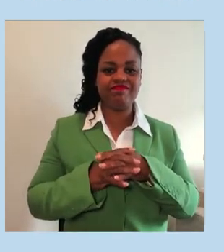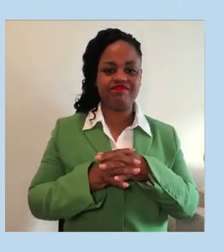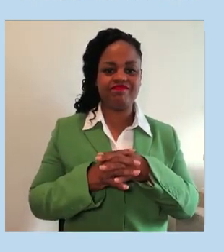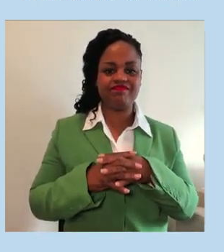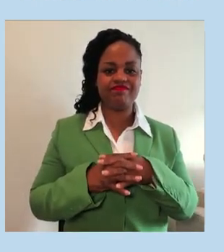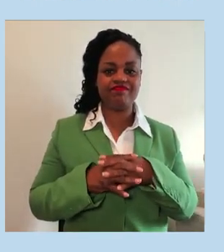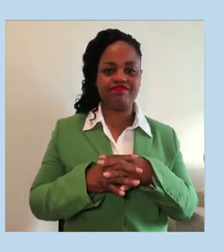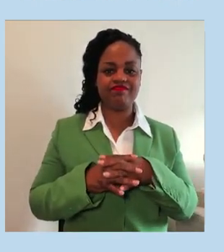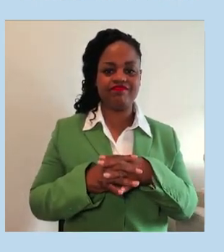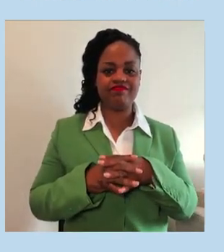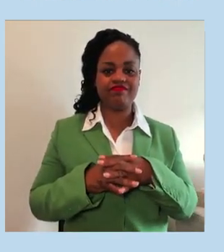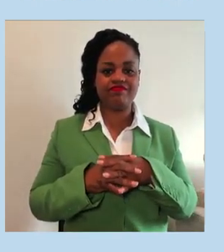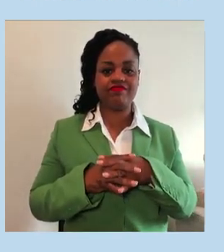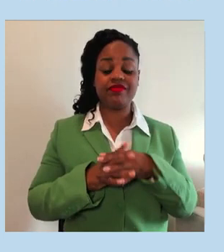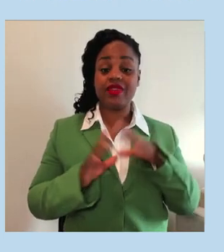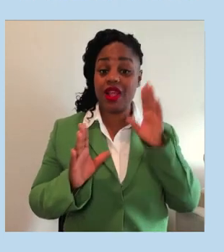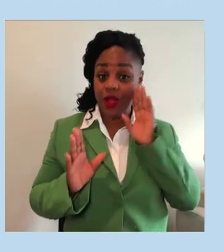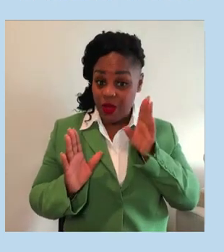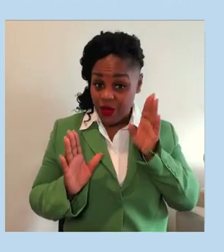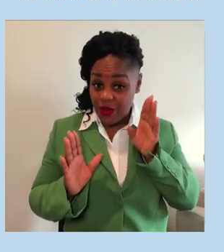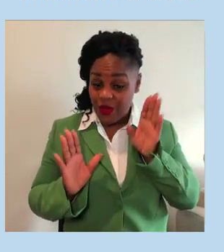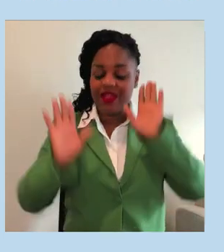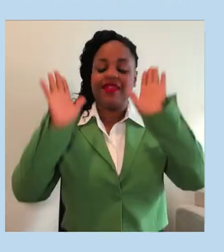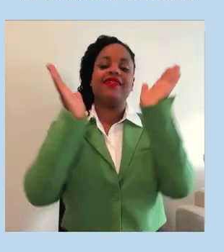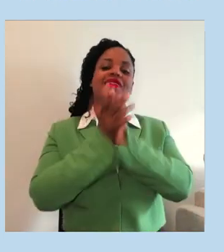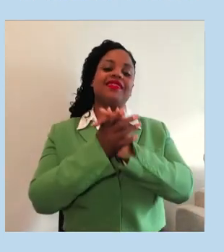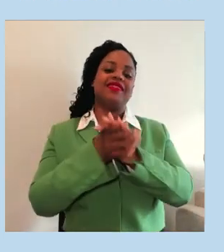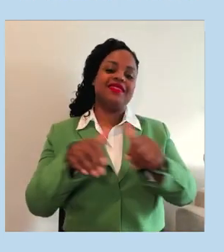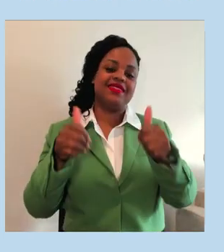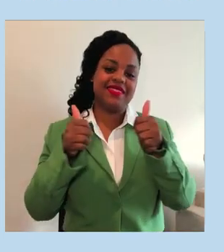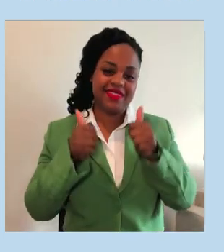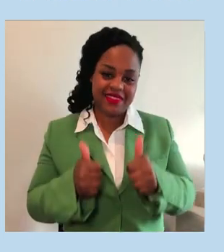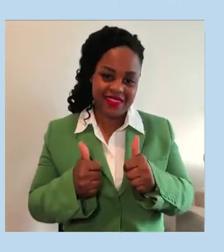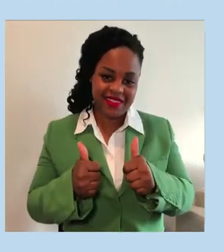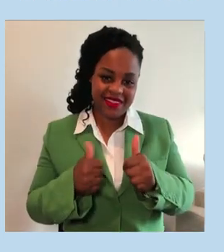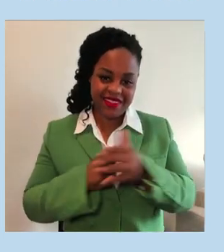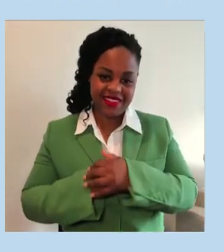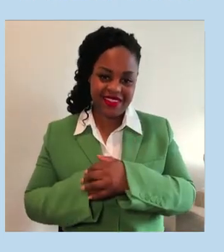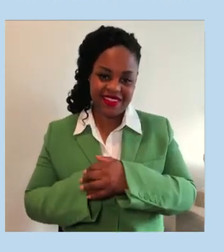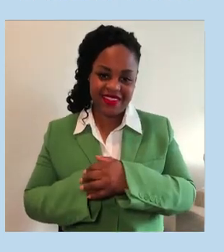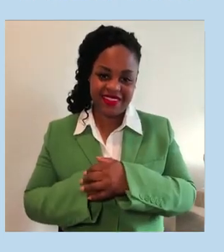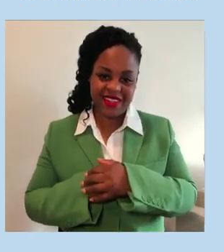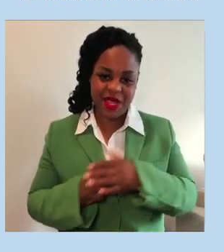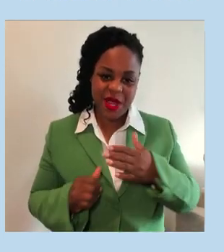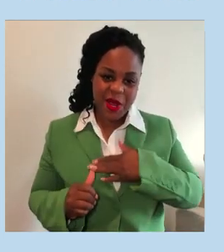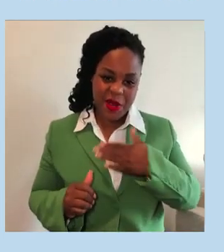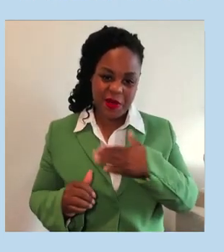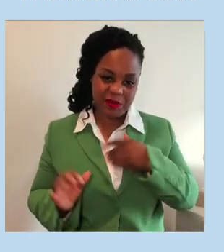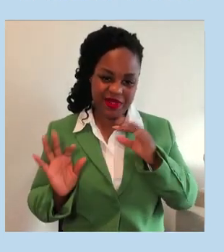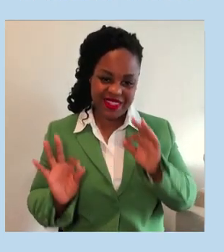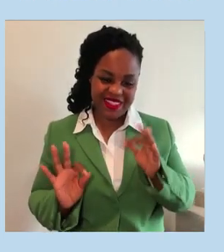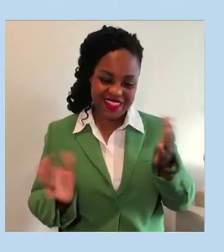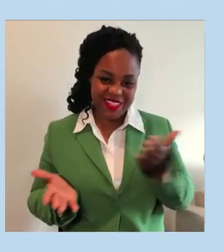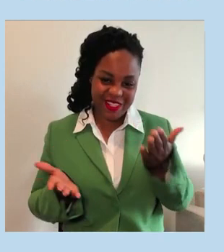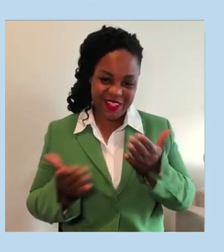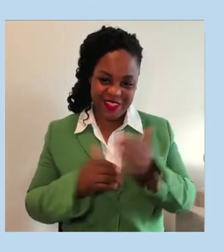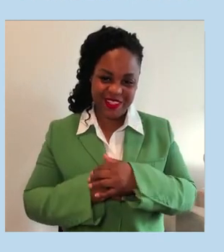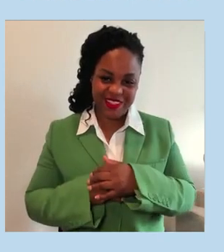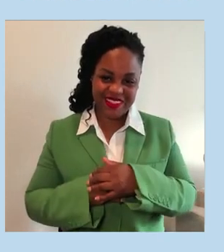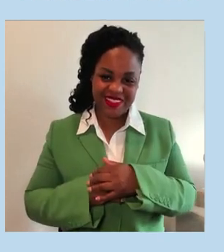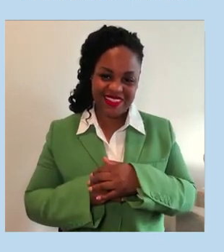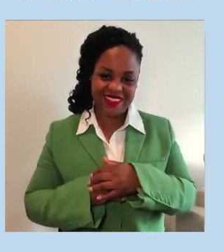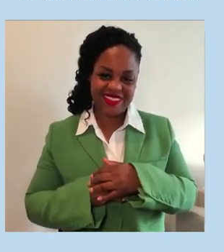Hello? There you go. So glad we could hear from you. Such a privilege for me